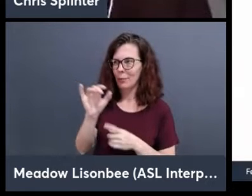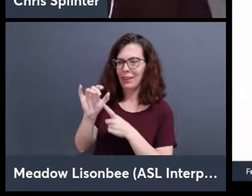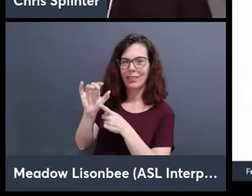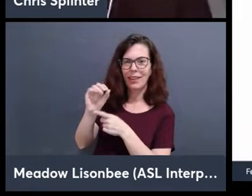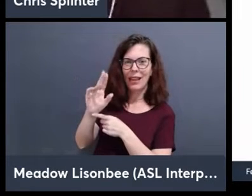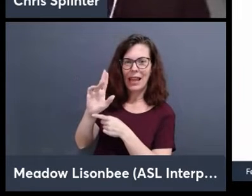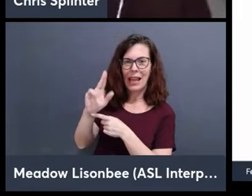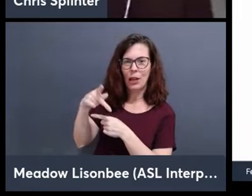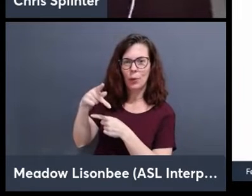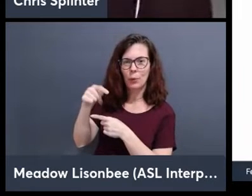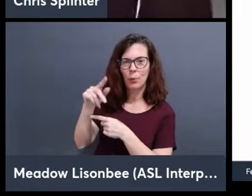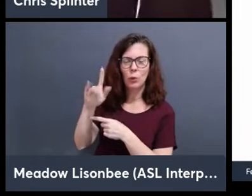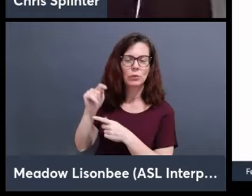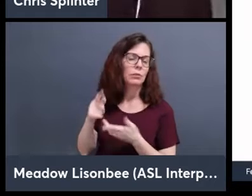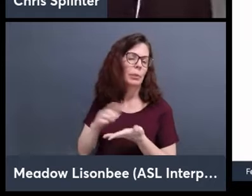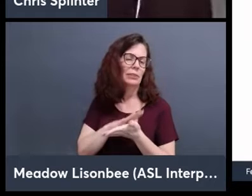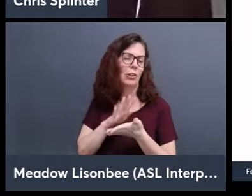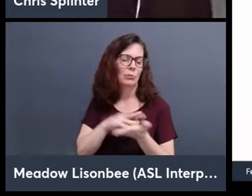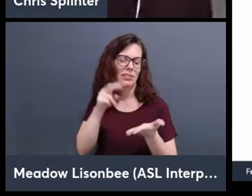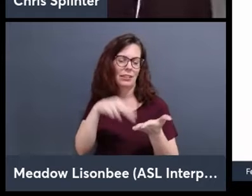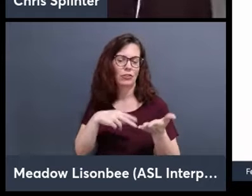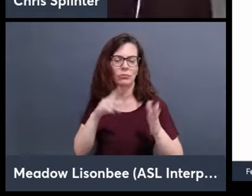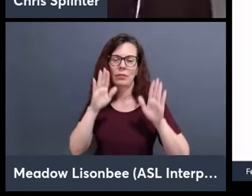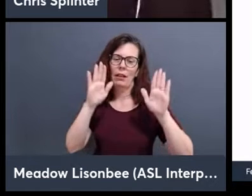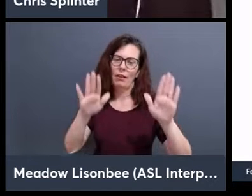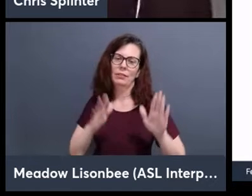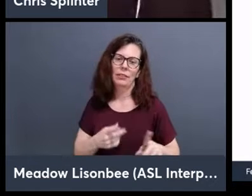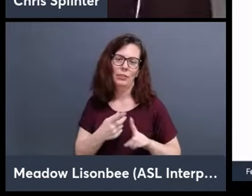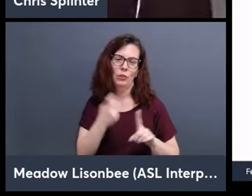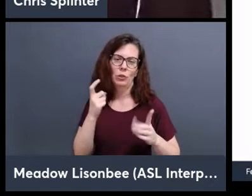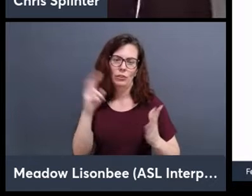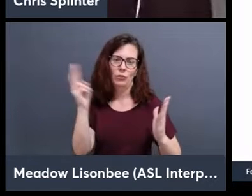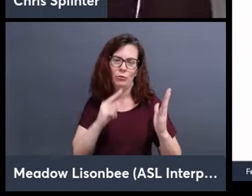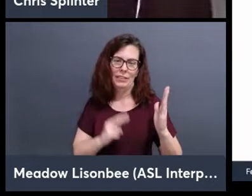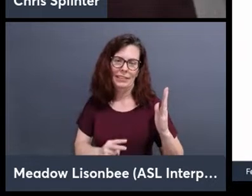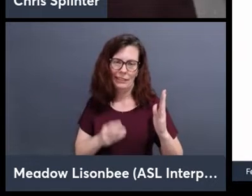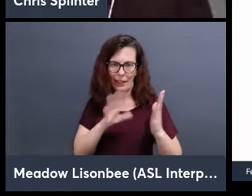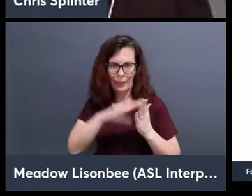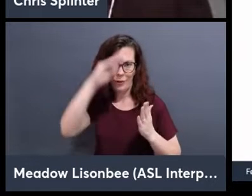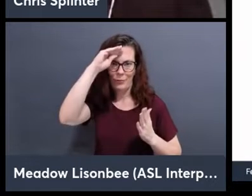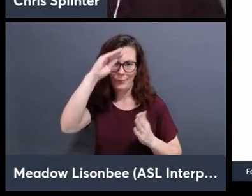yeah, the documentation is an excellent source for all that information.